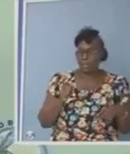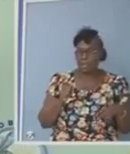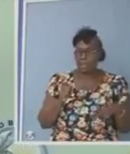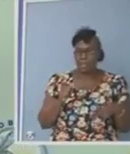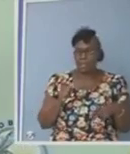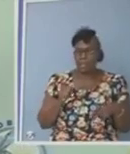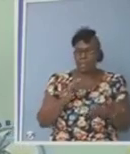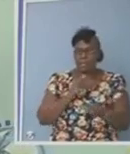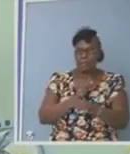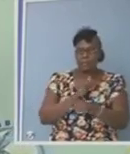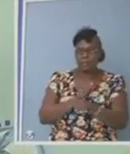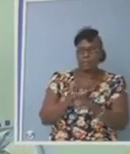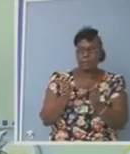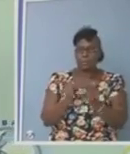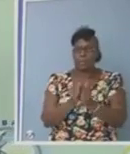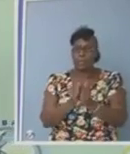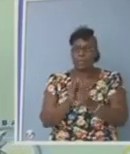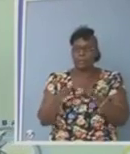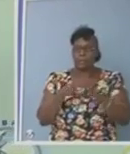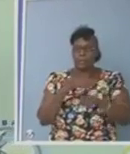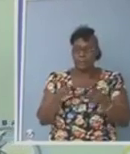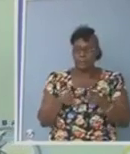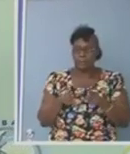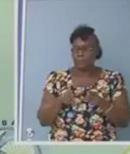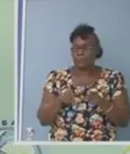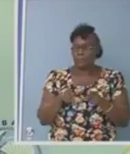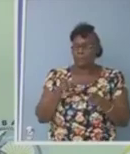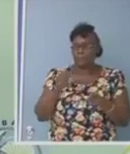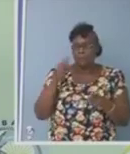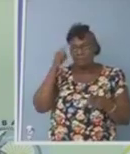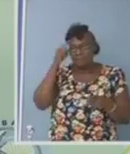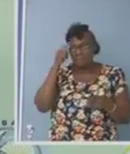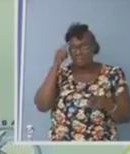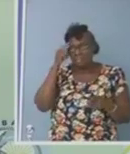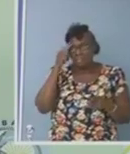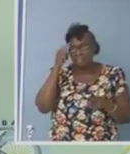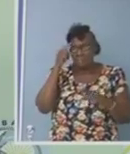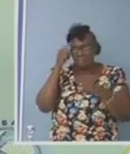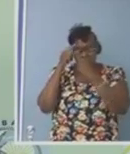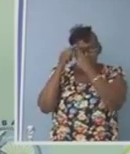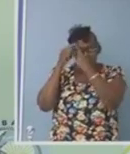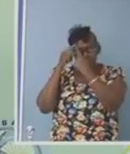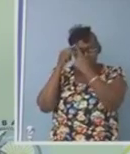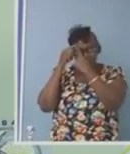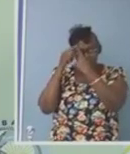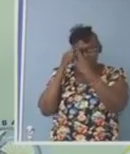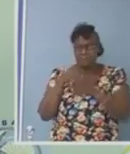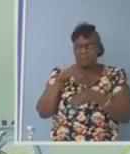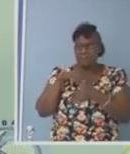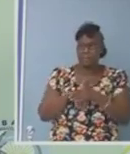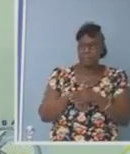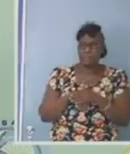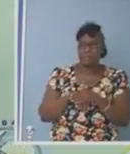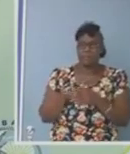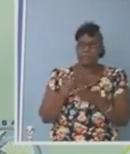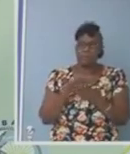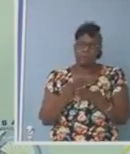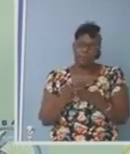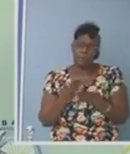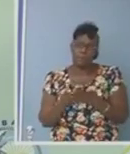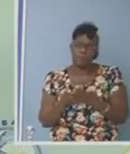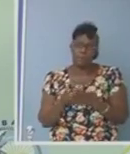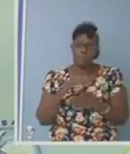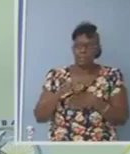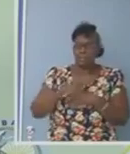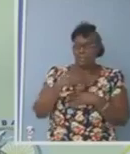the Assembly, primarily as it relates to finance and the economy. After